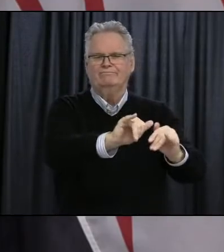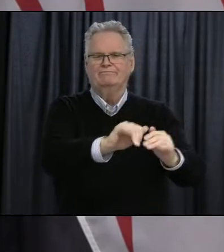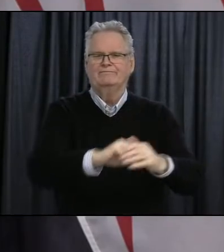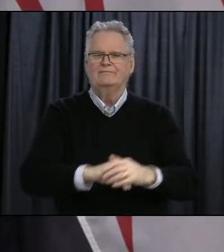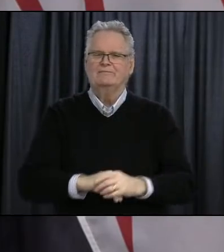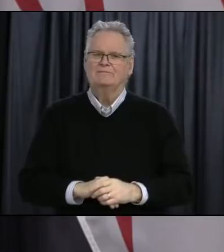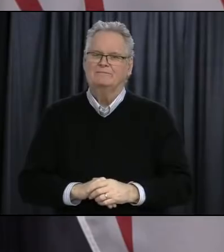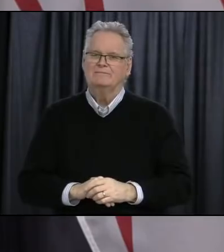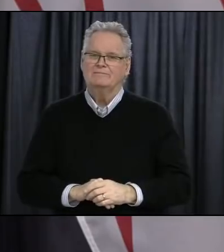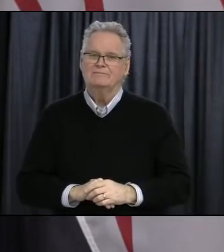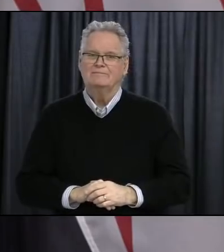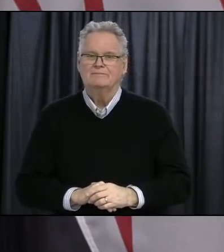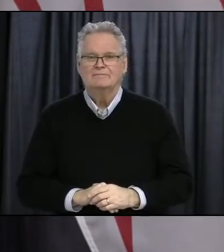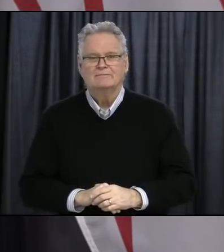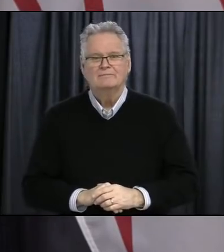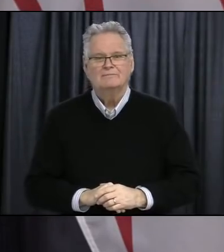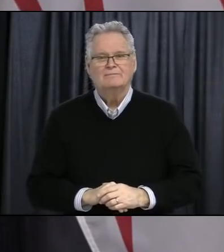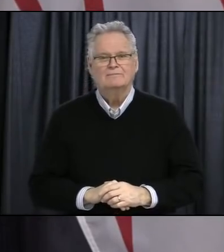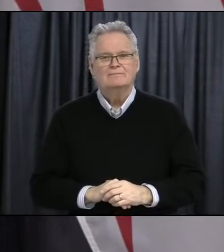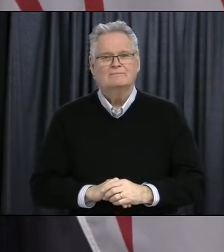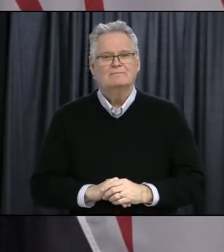specifically, but we have considered that.